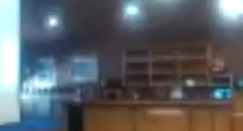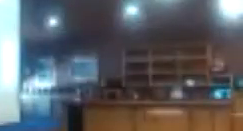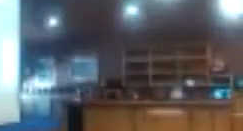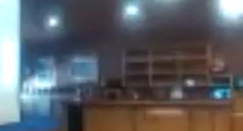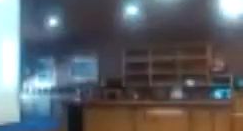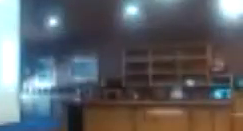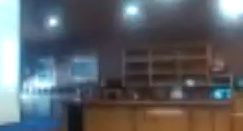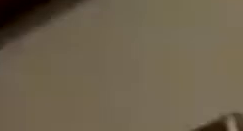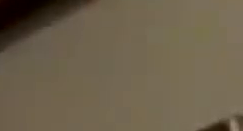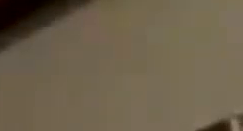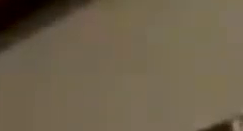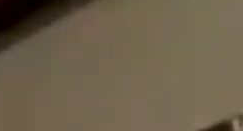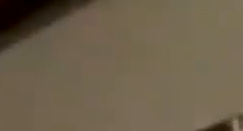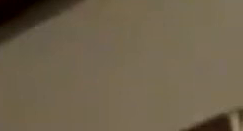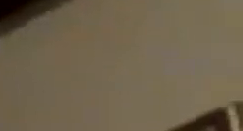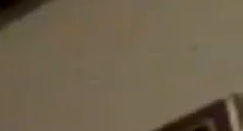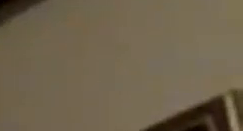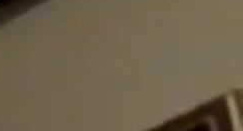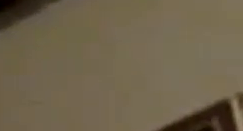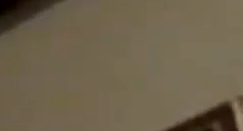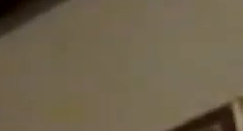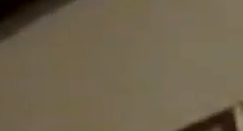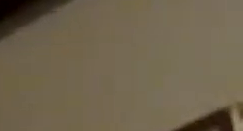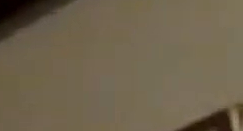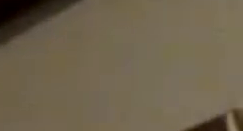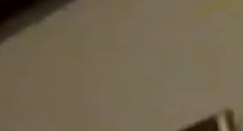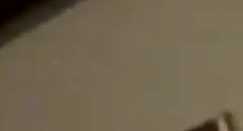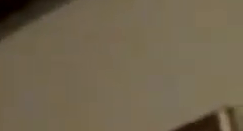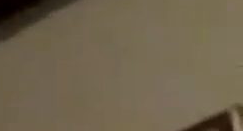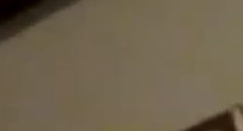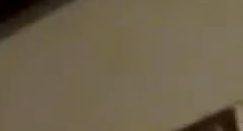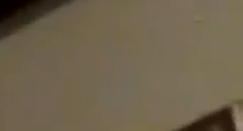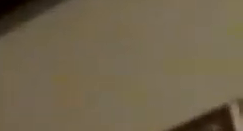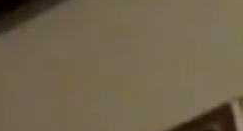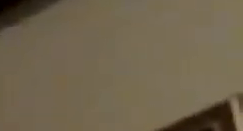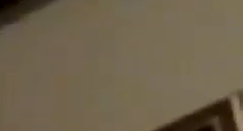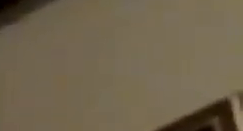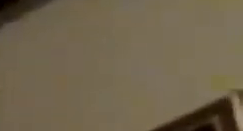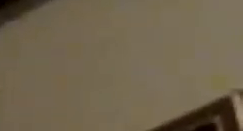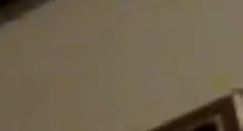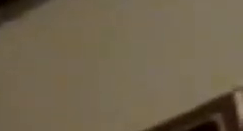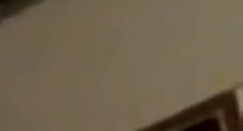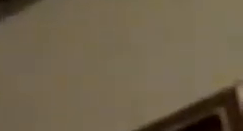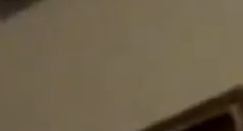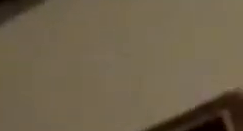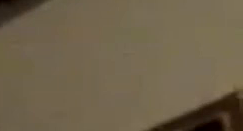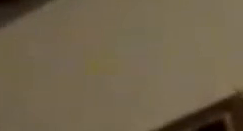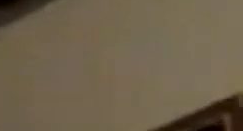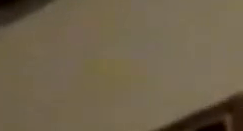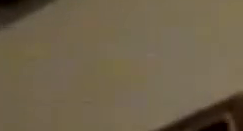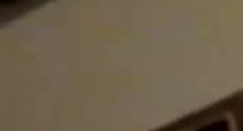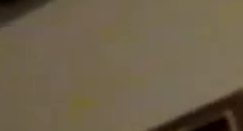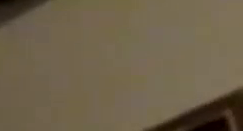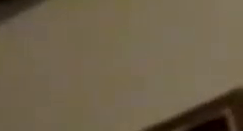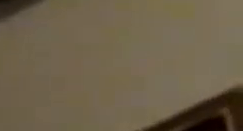Josh? I had a quick comment following Josh, who made great points, reminded me that sometimes I don't always ask the best questions.